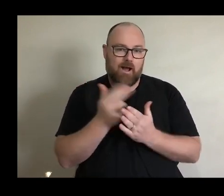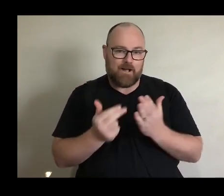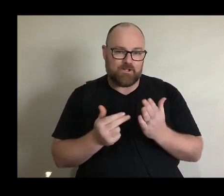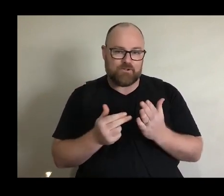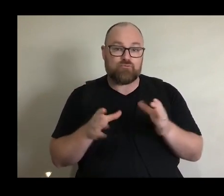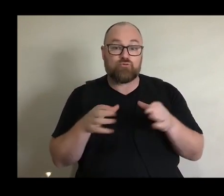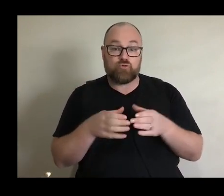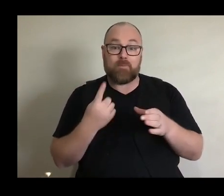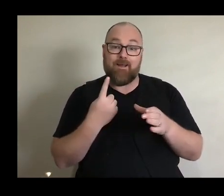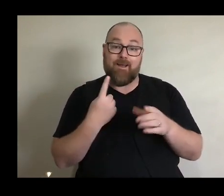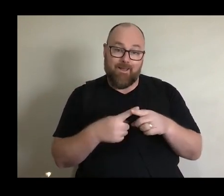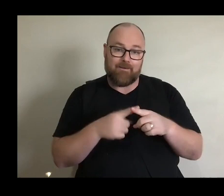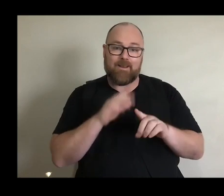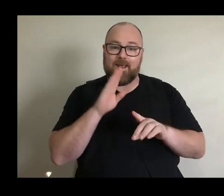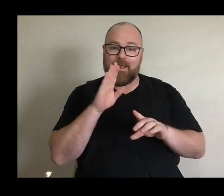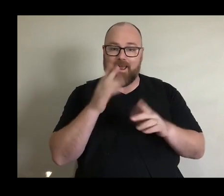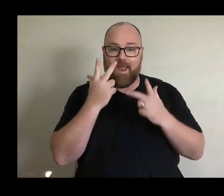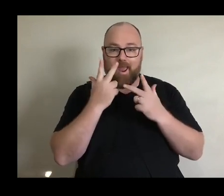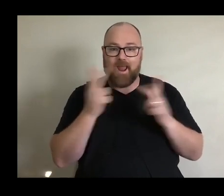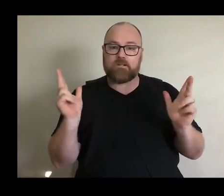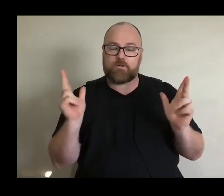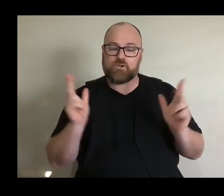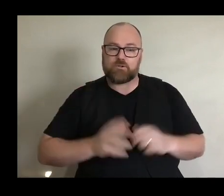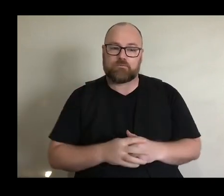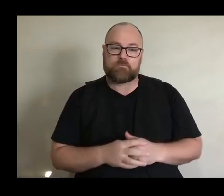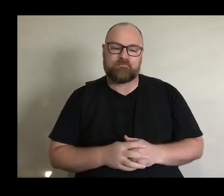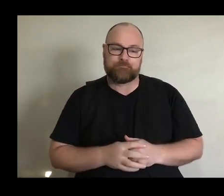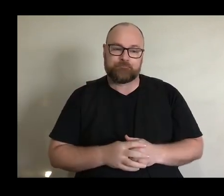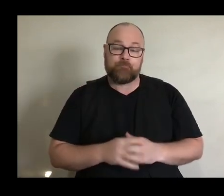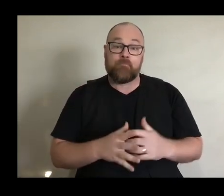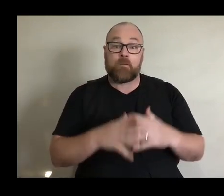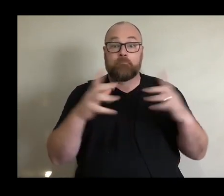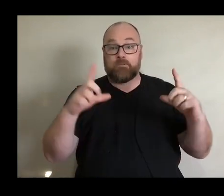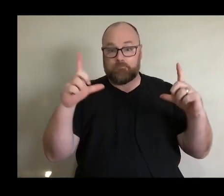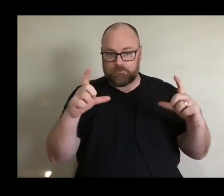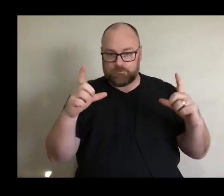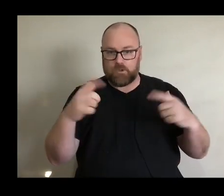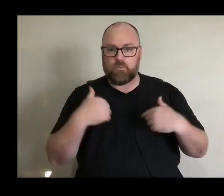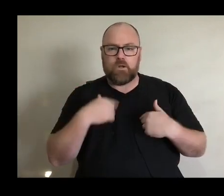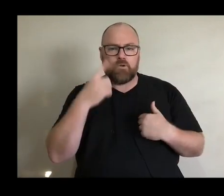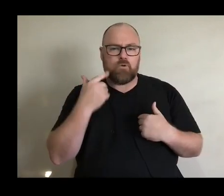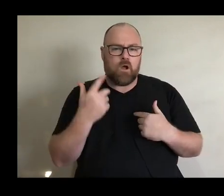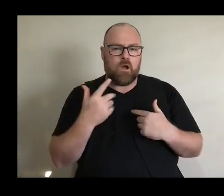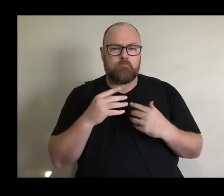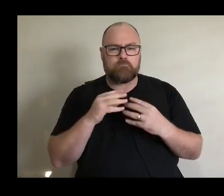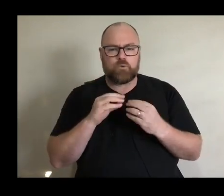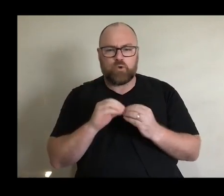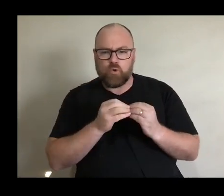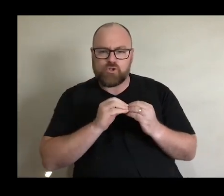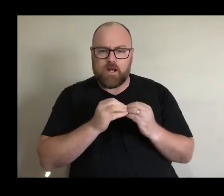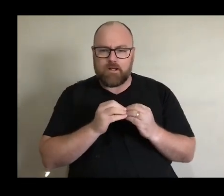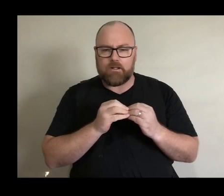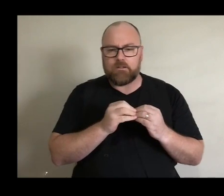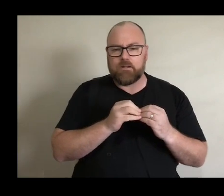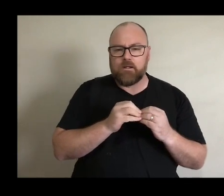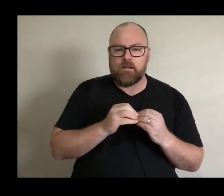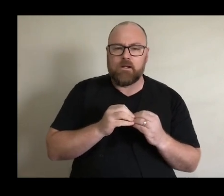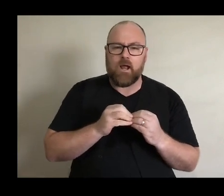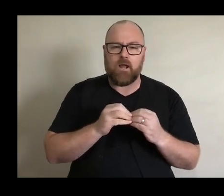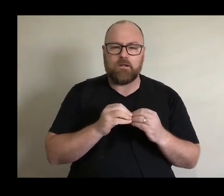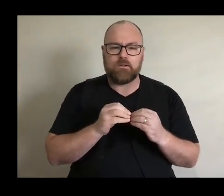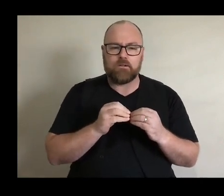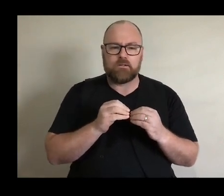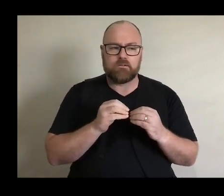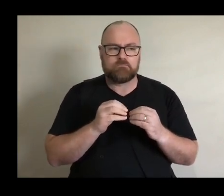and exhibition within a larger framework in which I am negotiating and learning how to